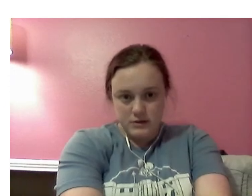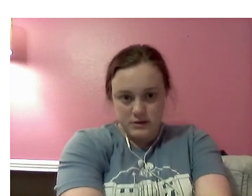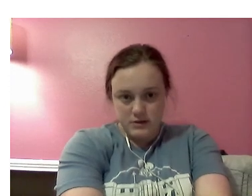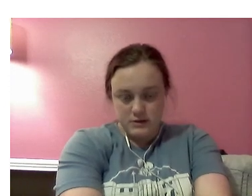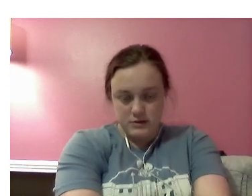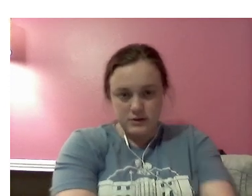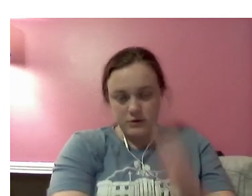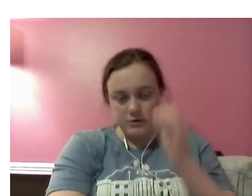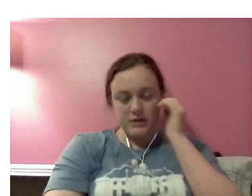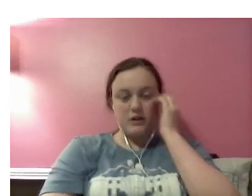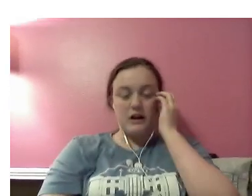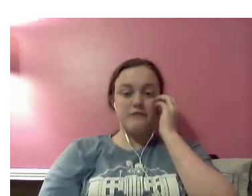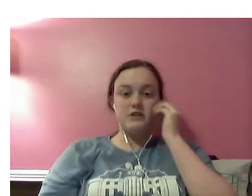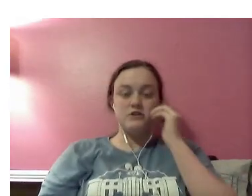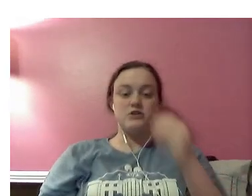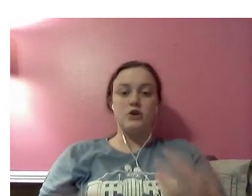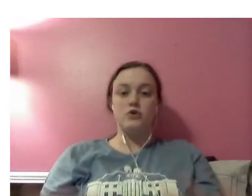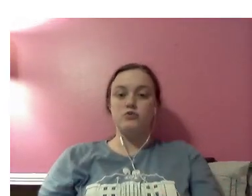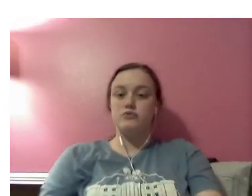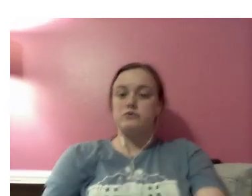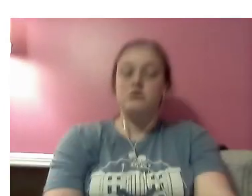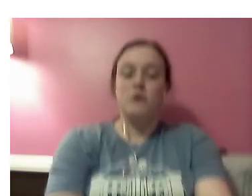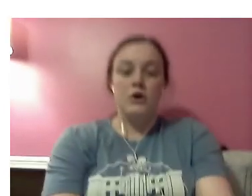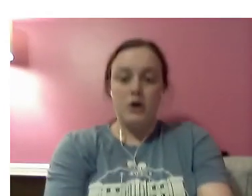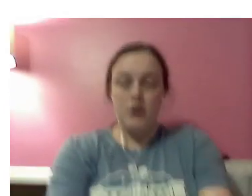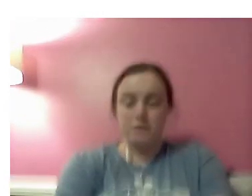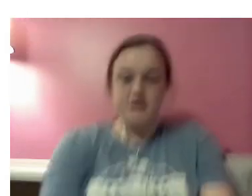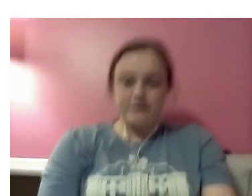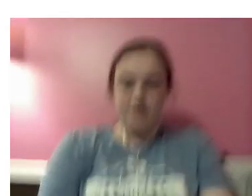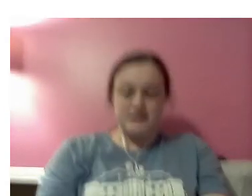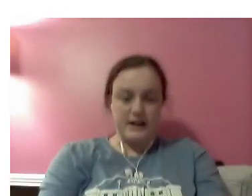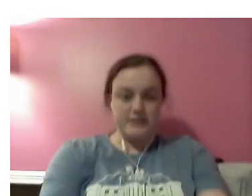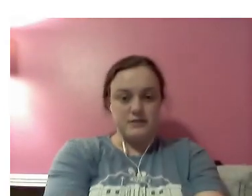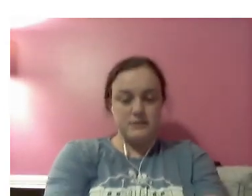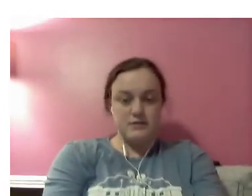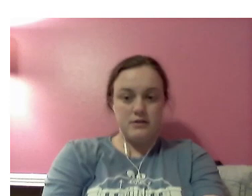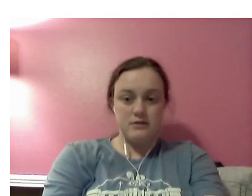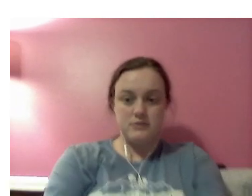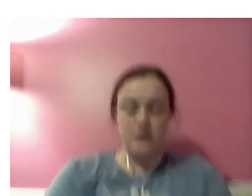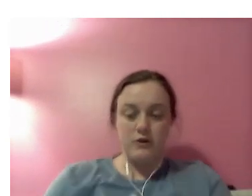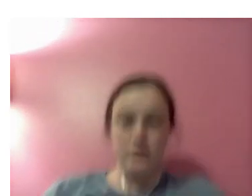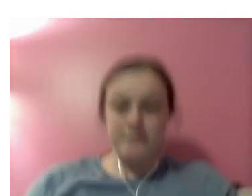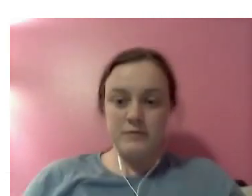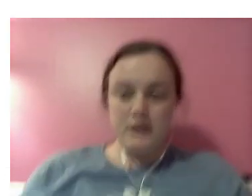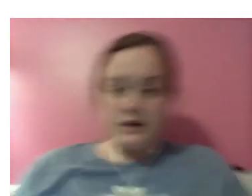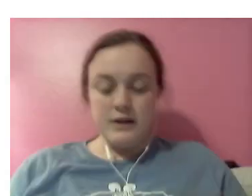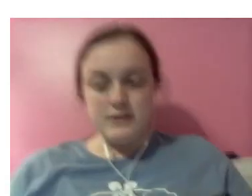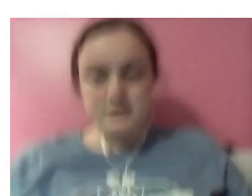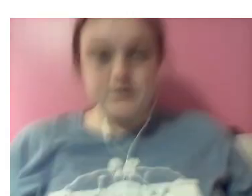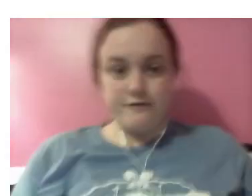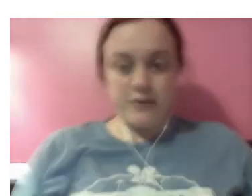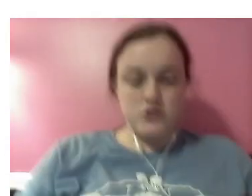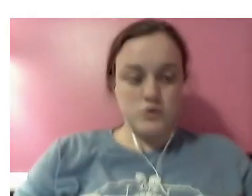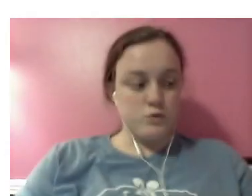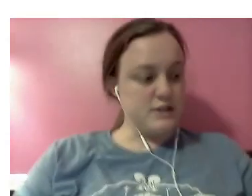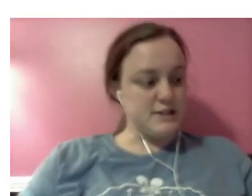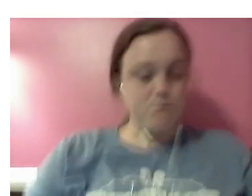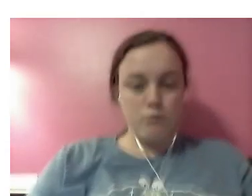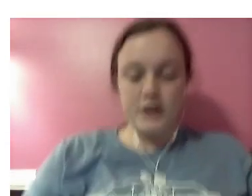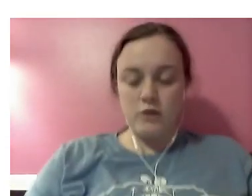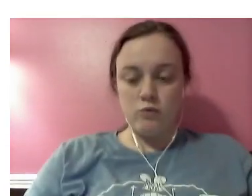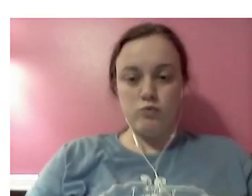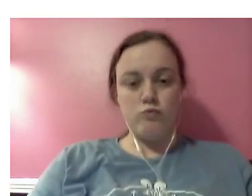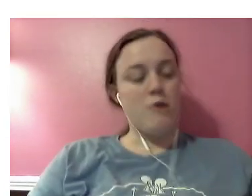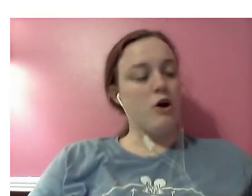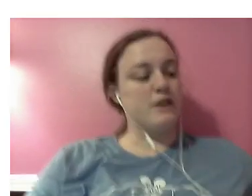it is going to be the graph that shows the different sizes. So this first one,